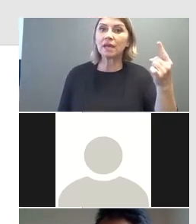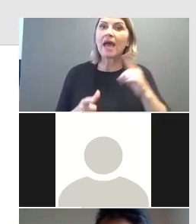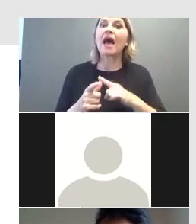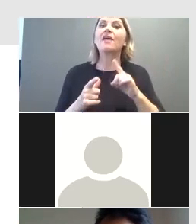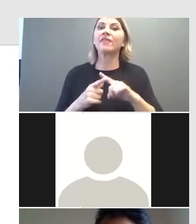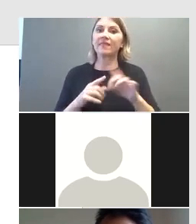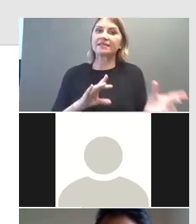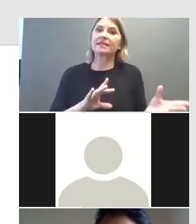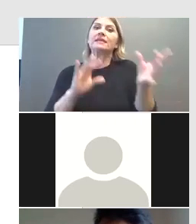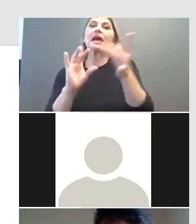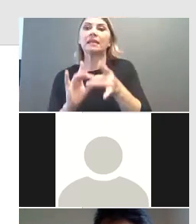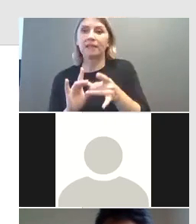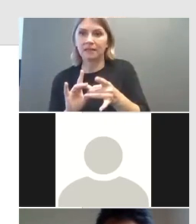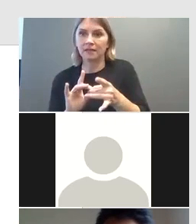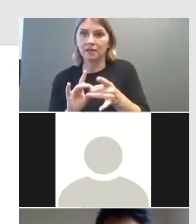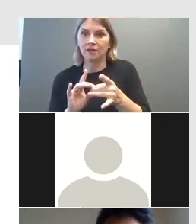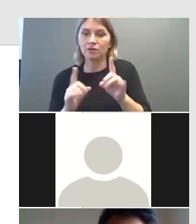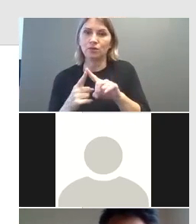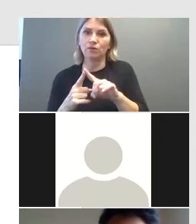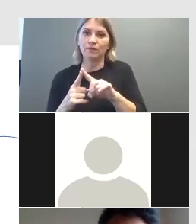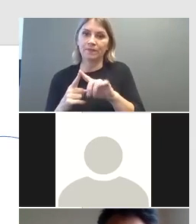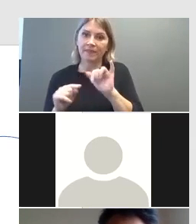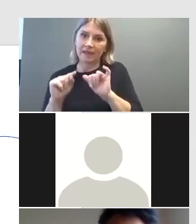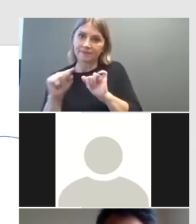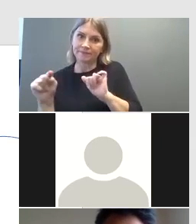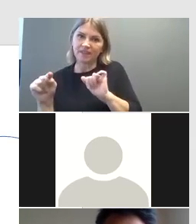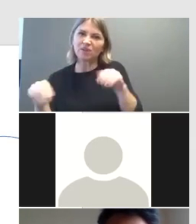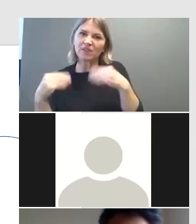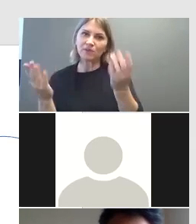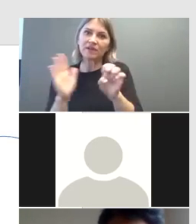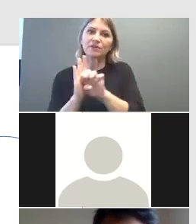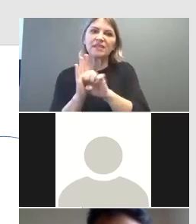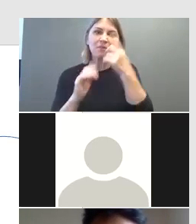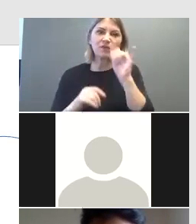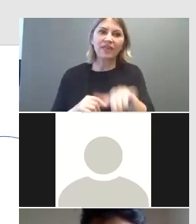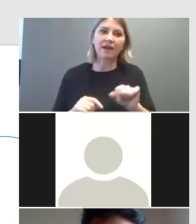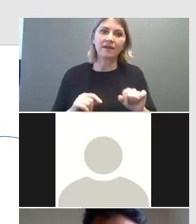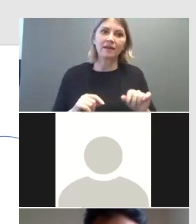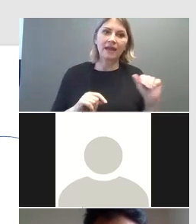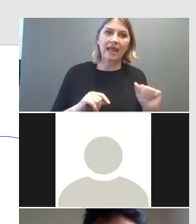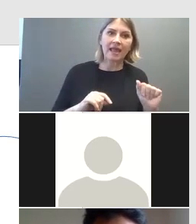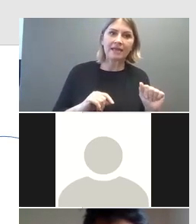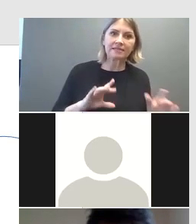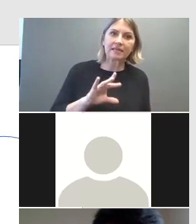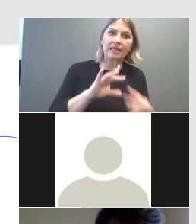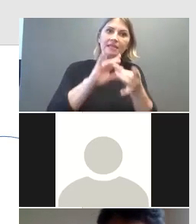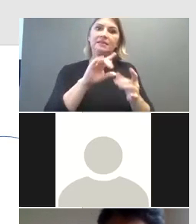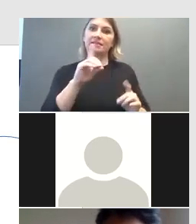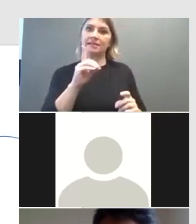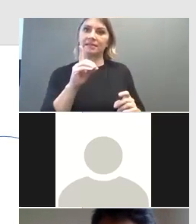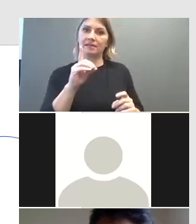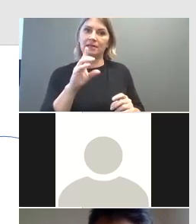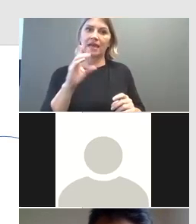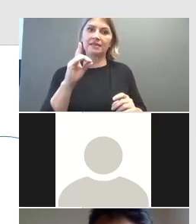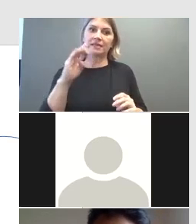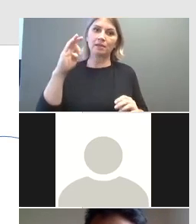is connected somehow to A? So another example of this graph would be, instead of A connecting to B, let's say that D connects back